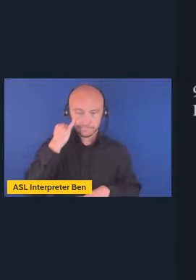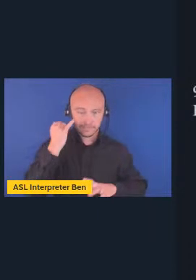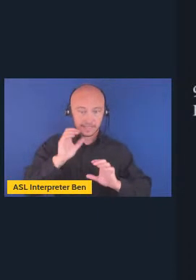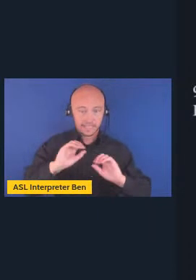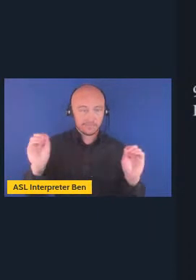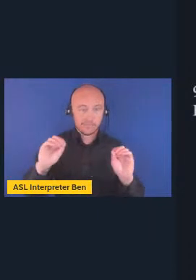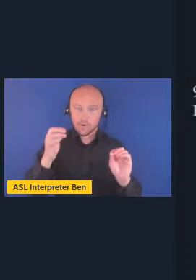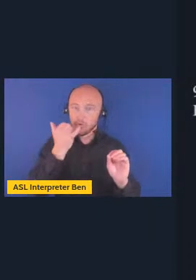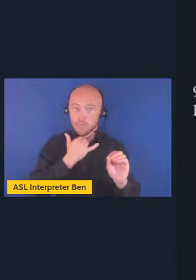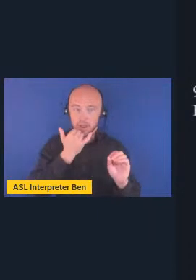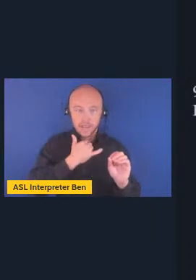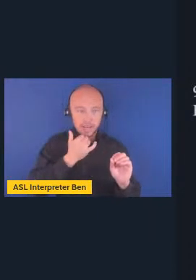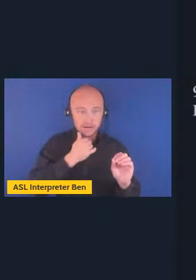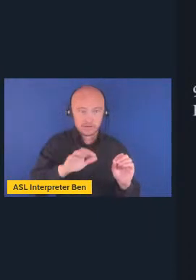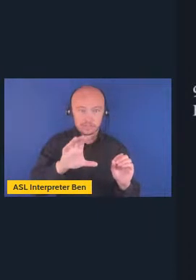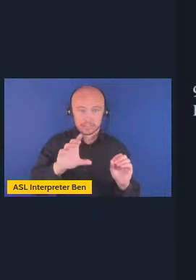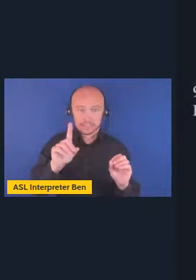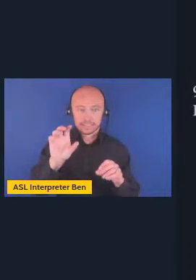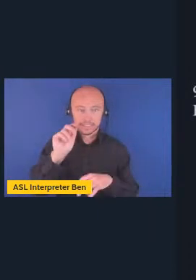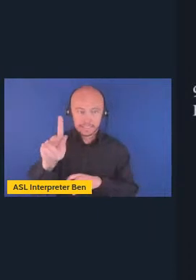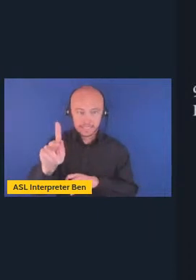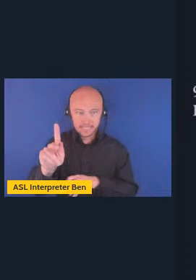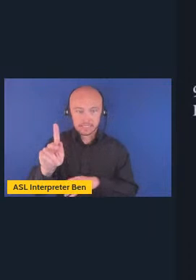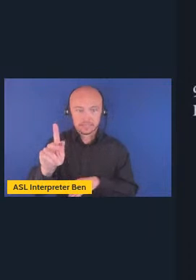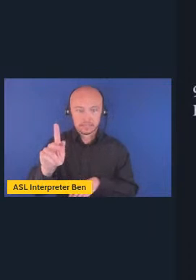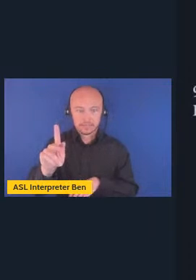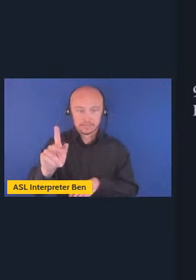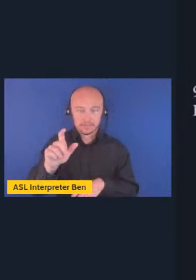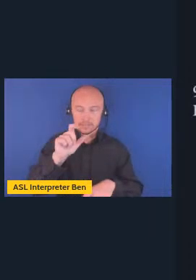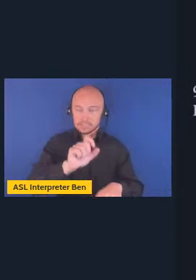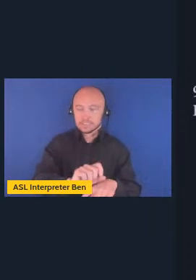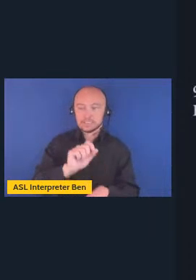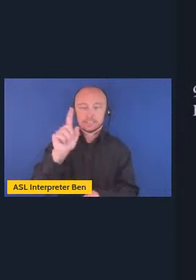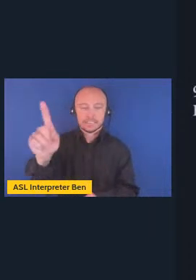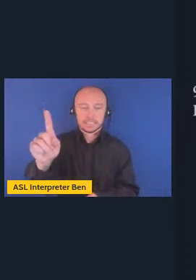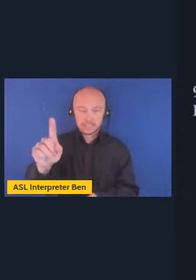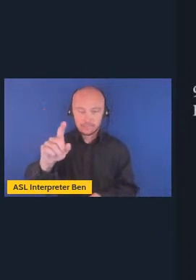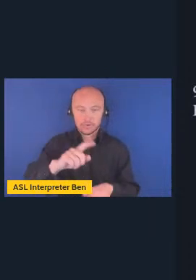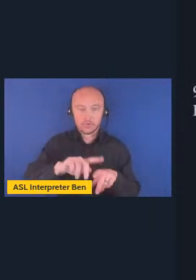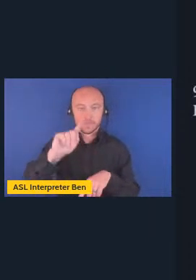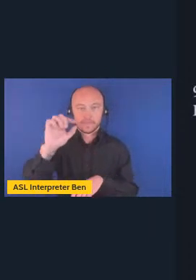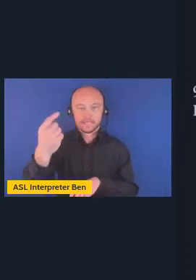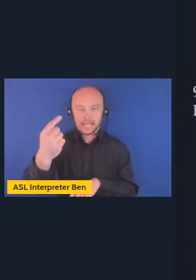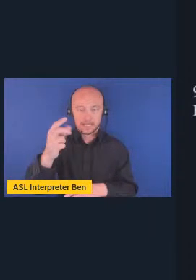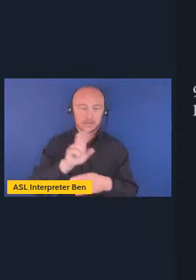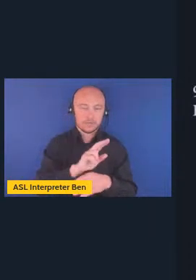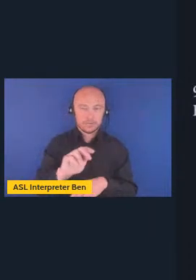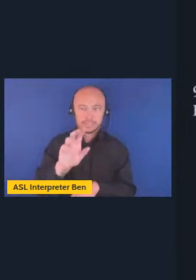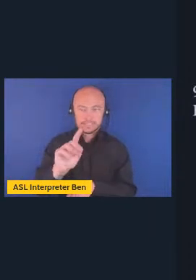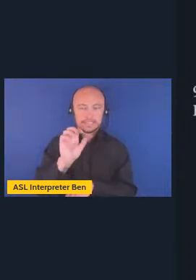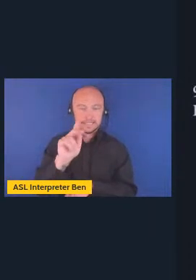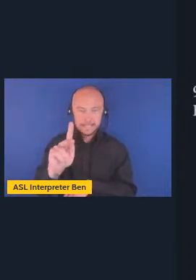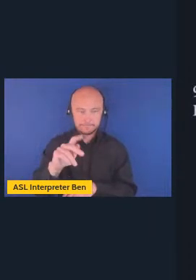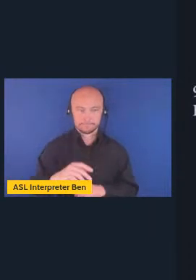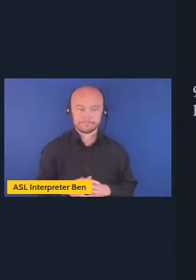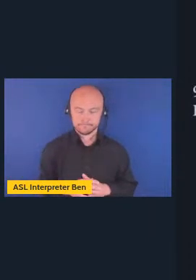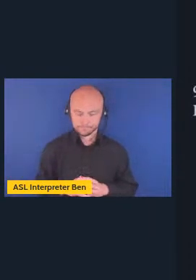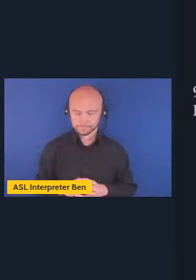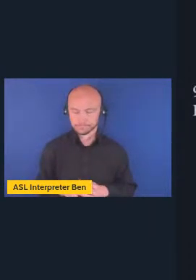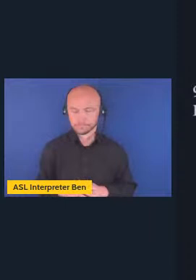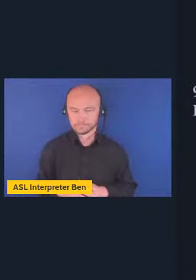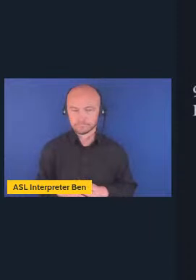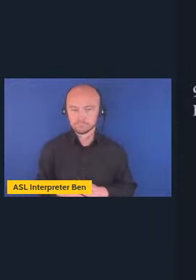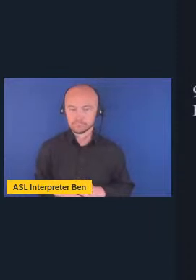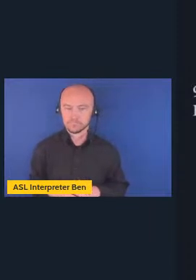in CDK synth, we can now deploy our infra stack using CDK deploy command. I